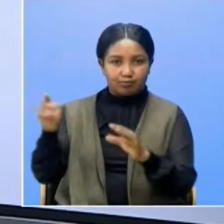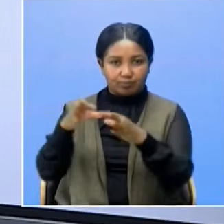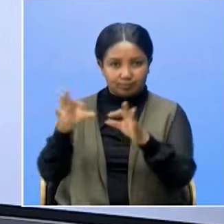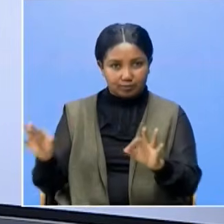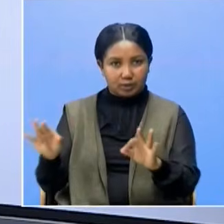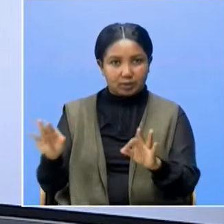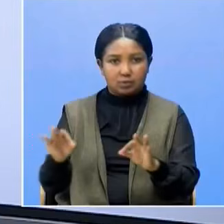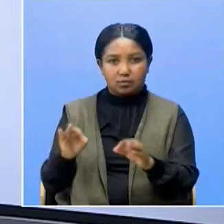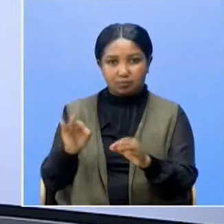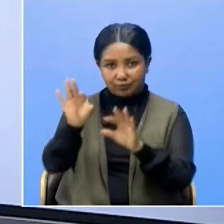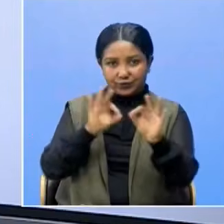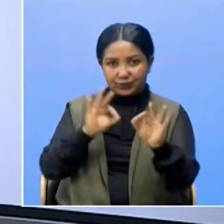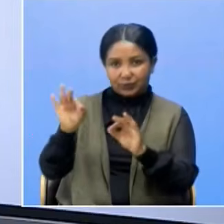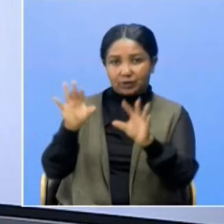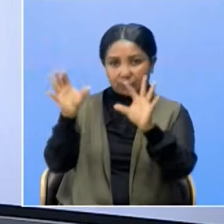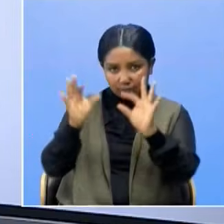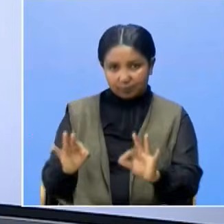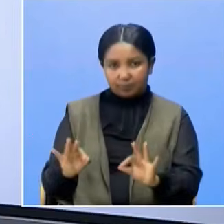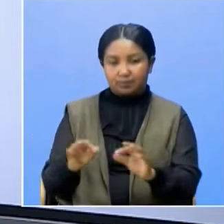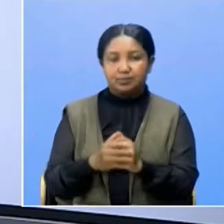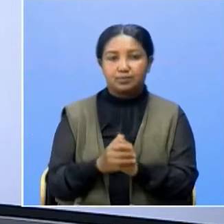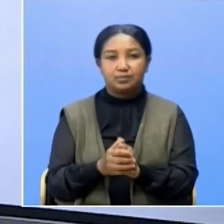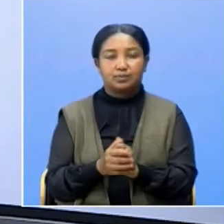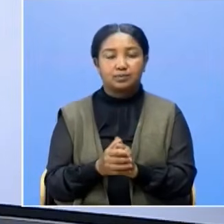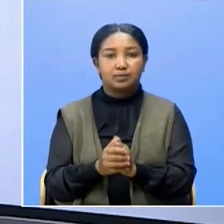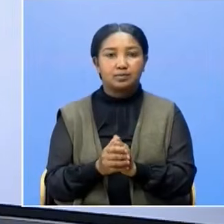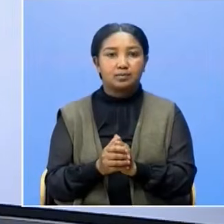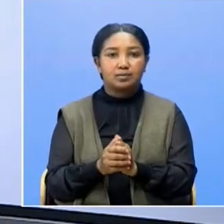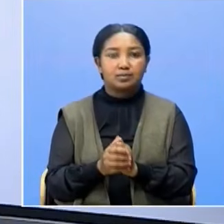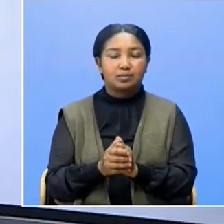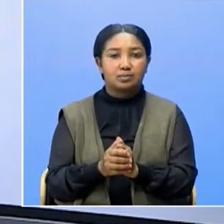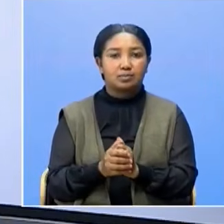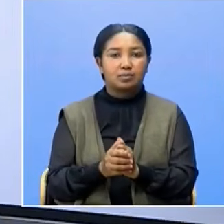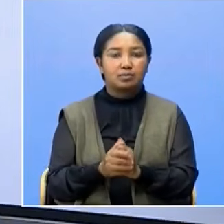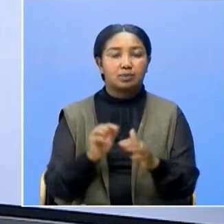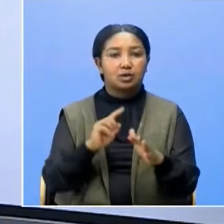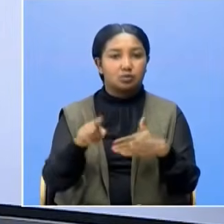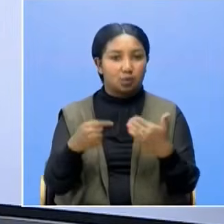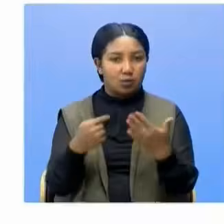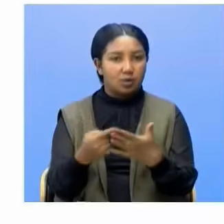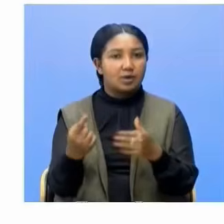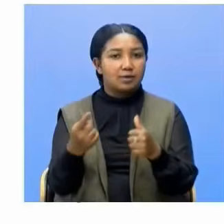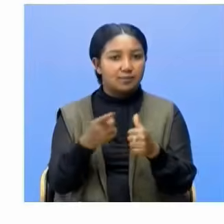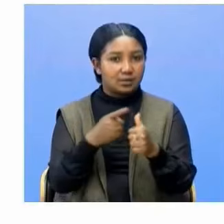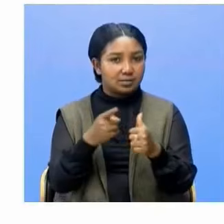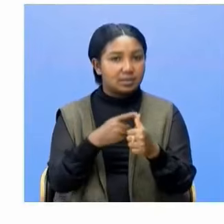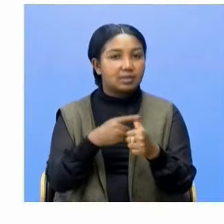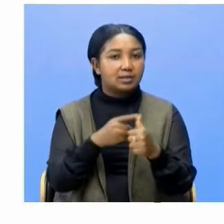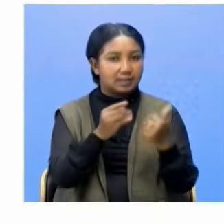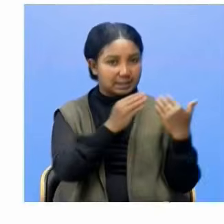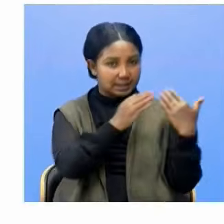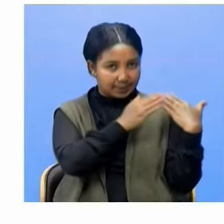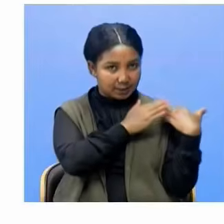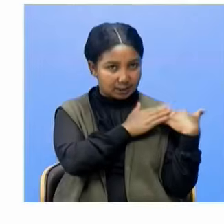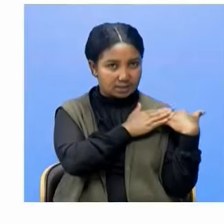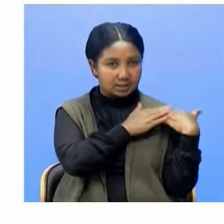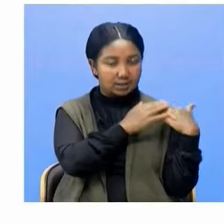sentences that are picked out of the story, all right? Good. So, we have what? A